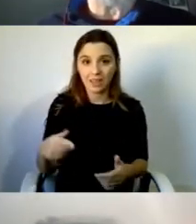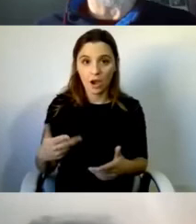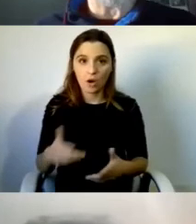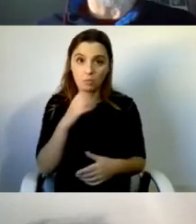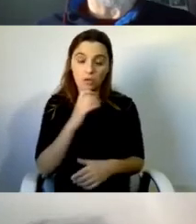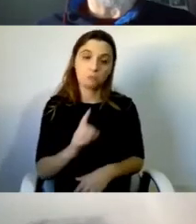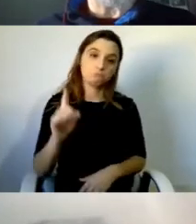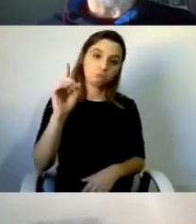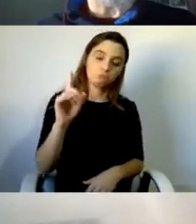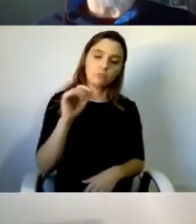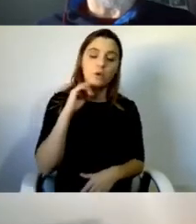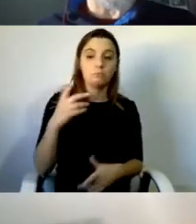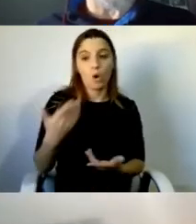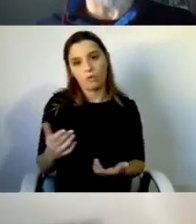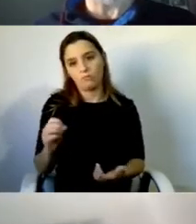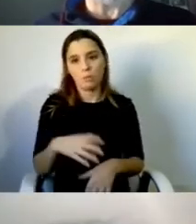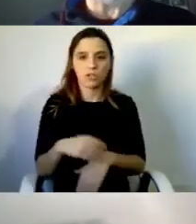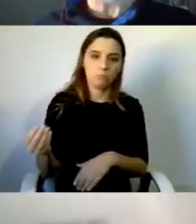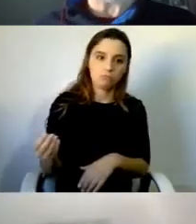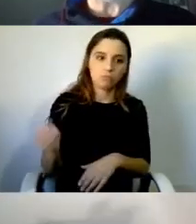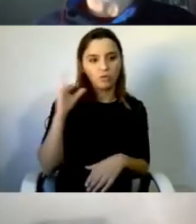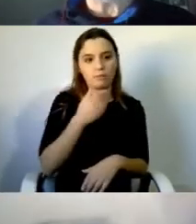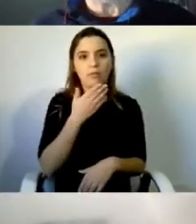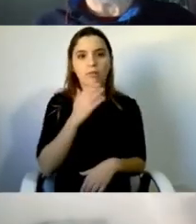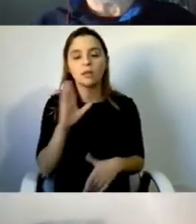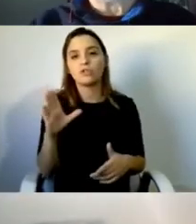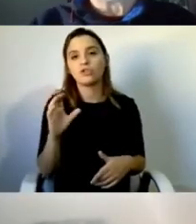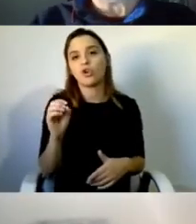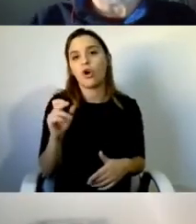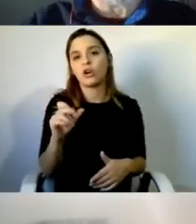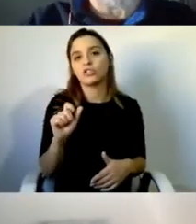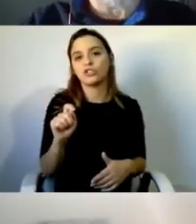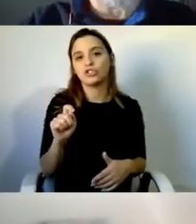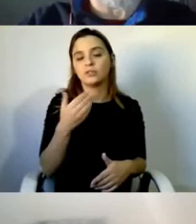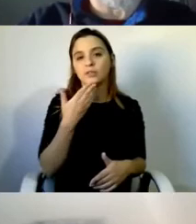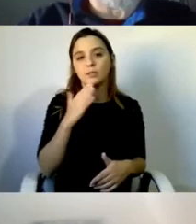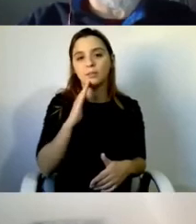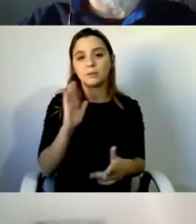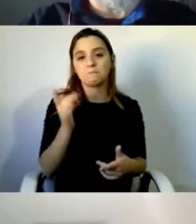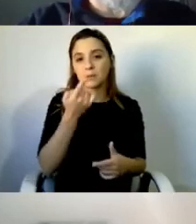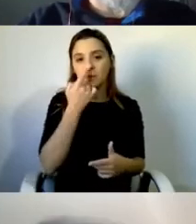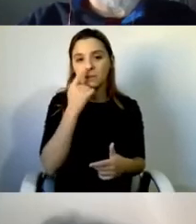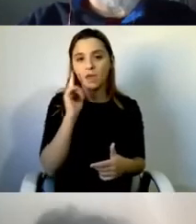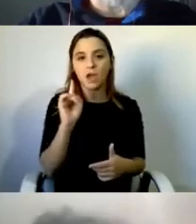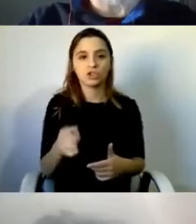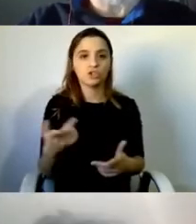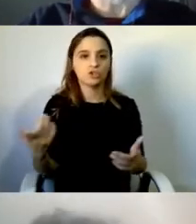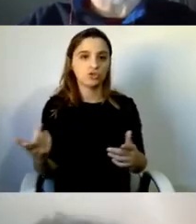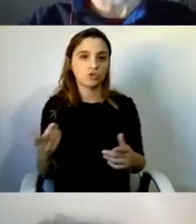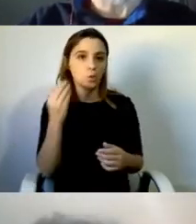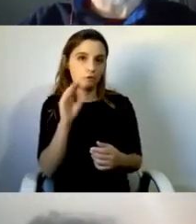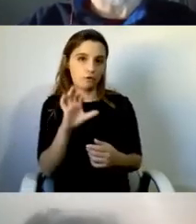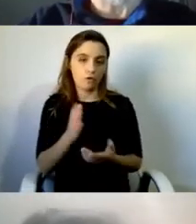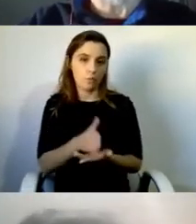it depends on you, George. Mm-hmm. However you moderate this this event, but I'm ready to answer